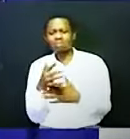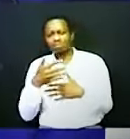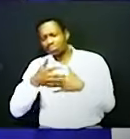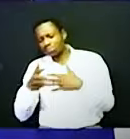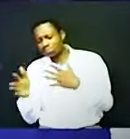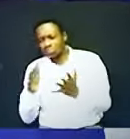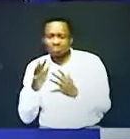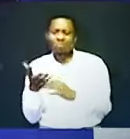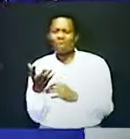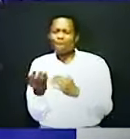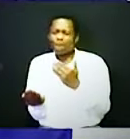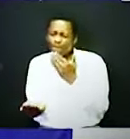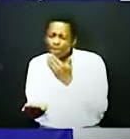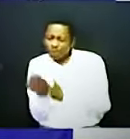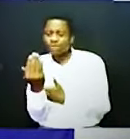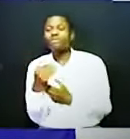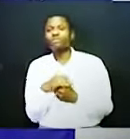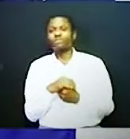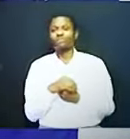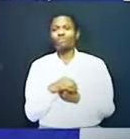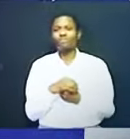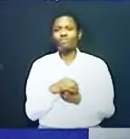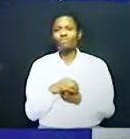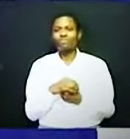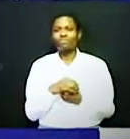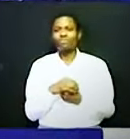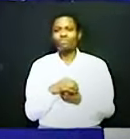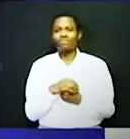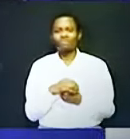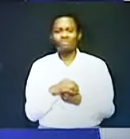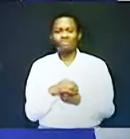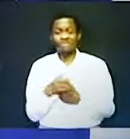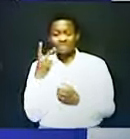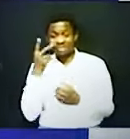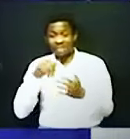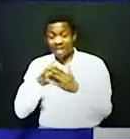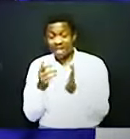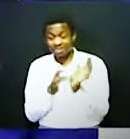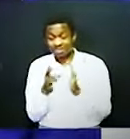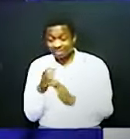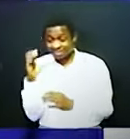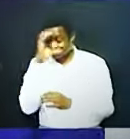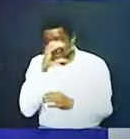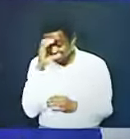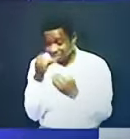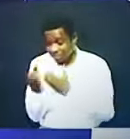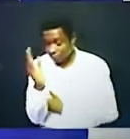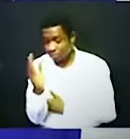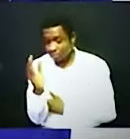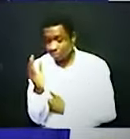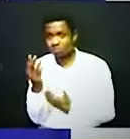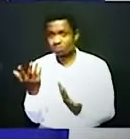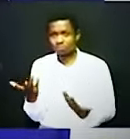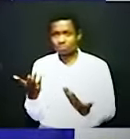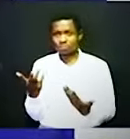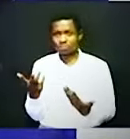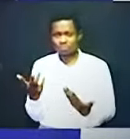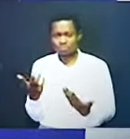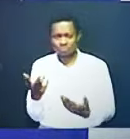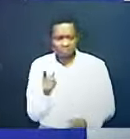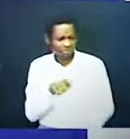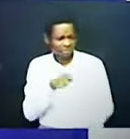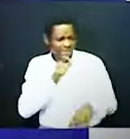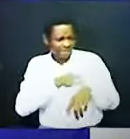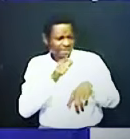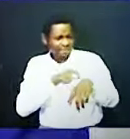earlier than that. Now, look at how he's following hard. Now, to pick yourself from bed at that time